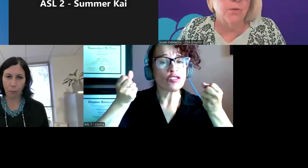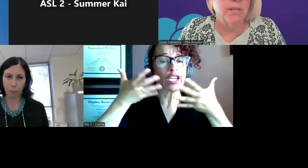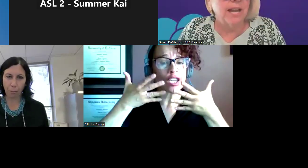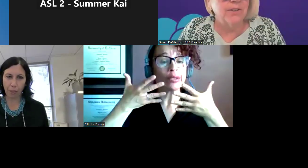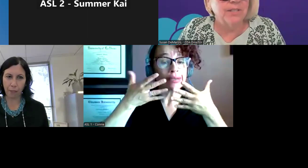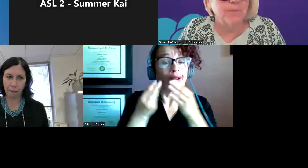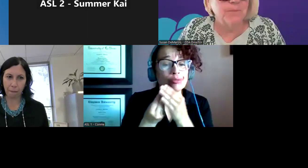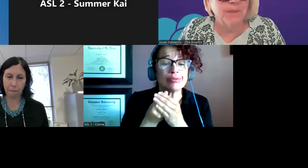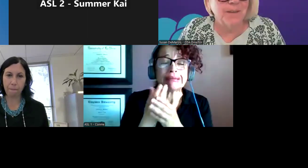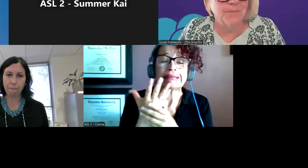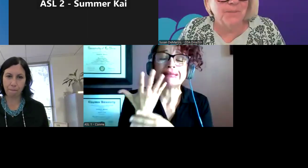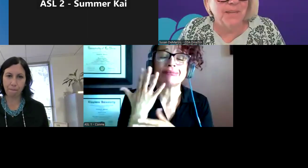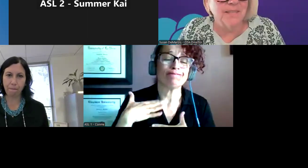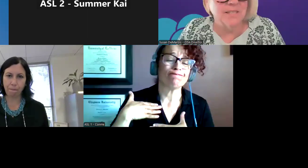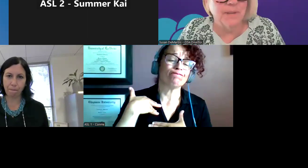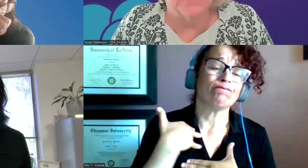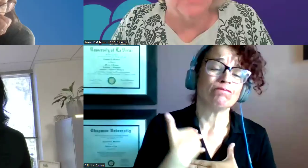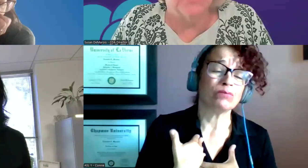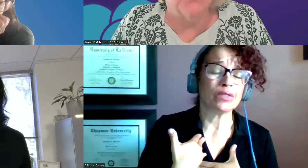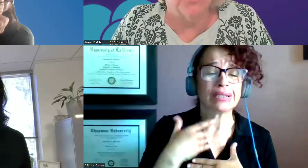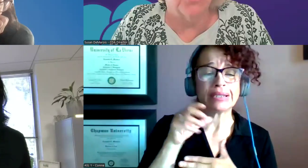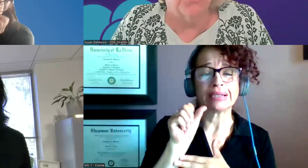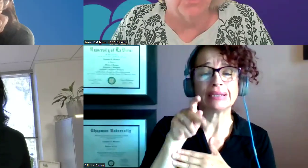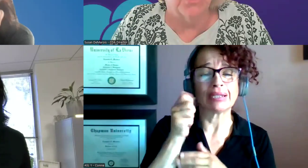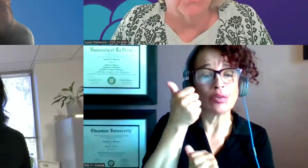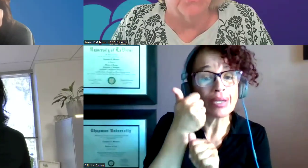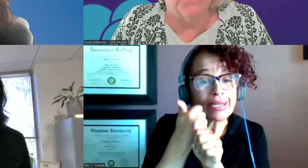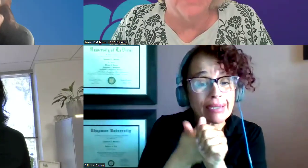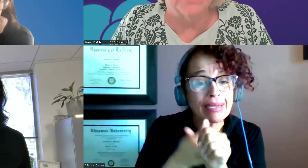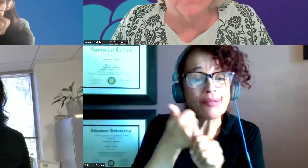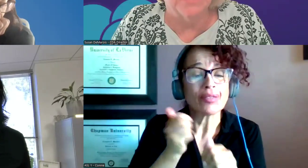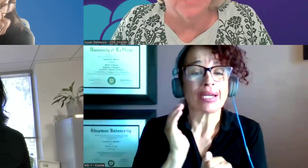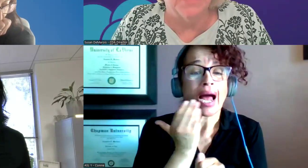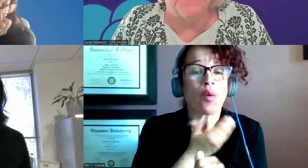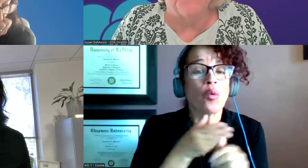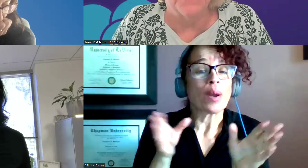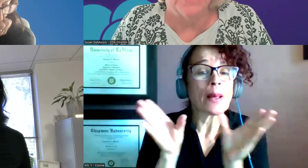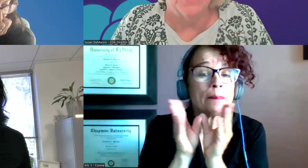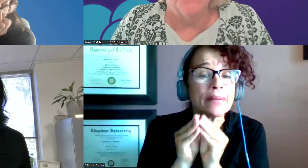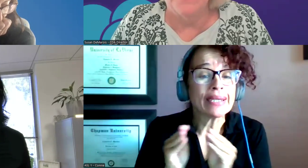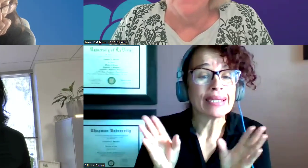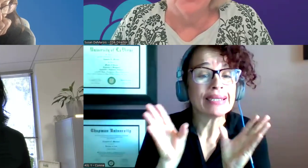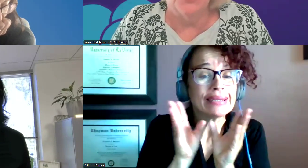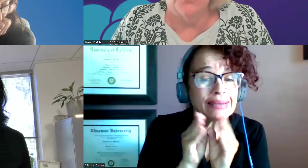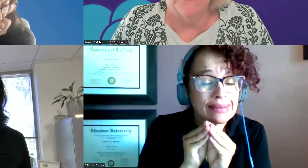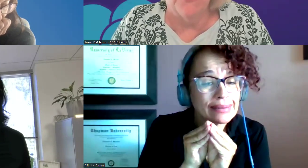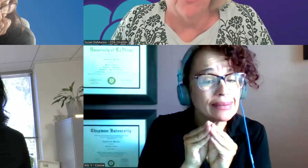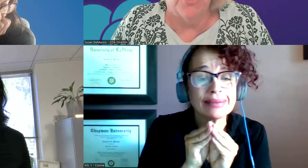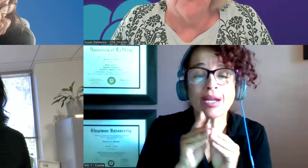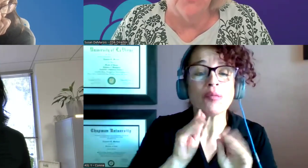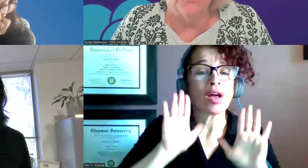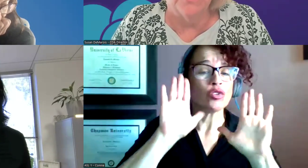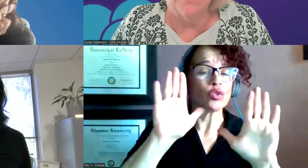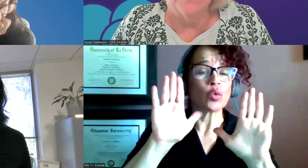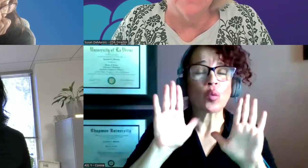It's growing tiresome to make this space at each of our meetings. But I'm just so grateful